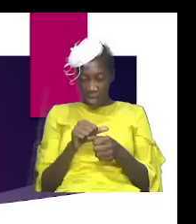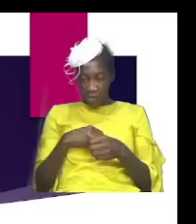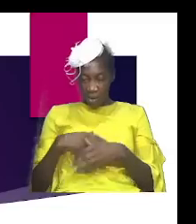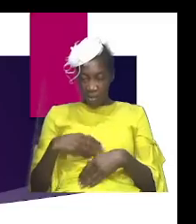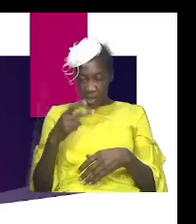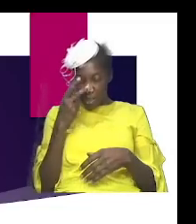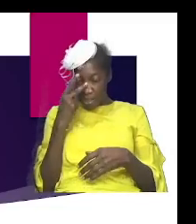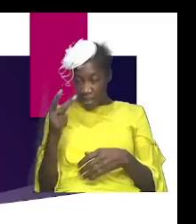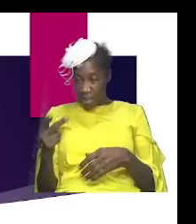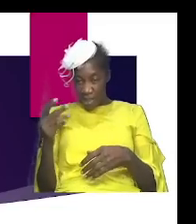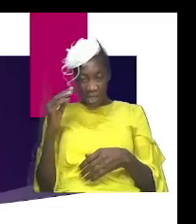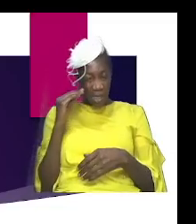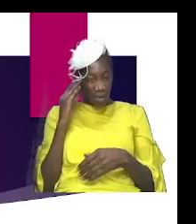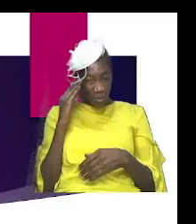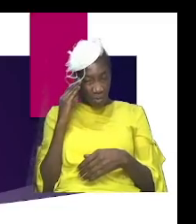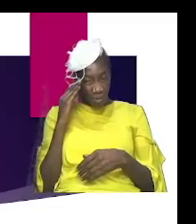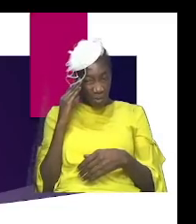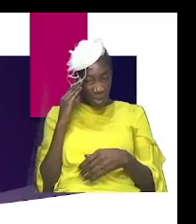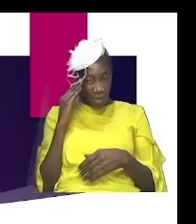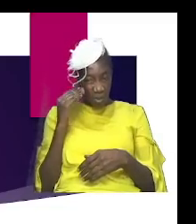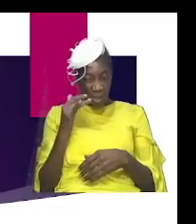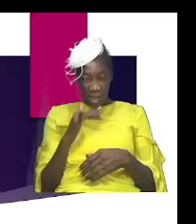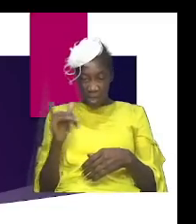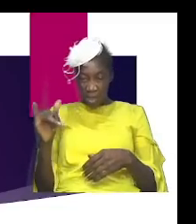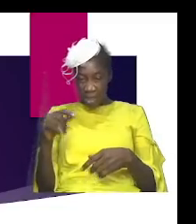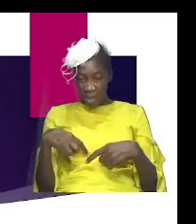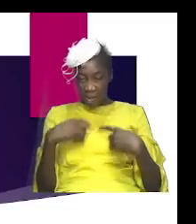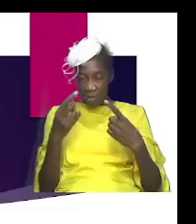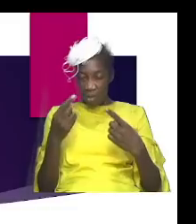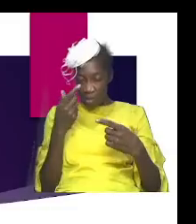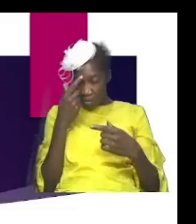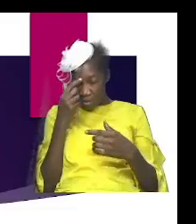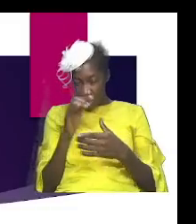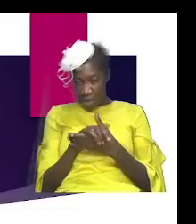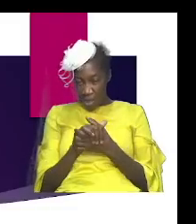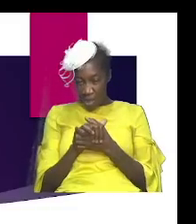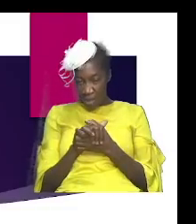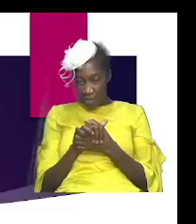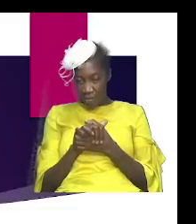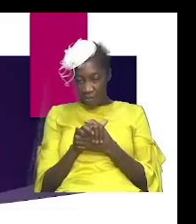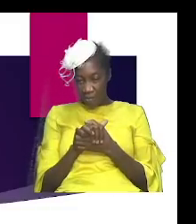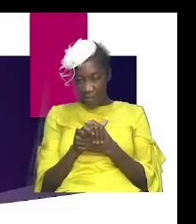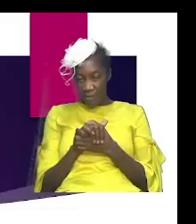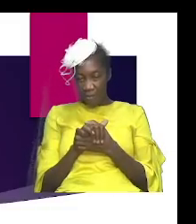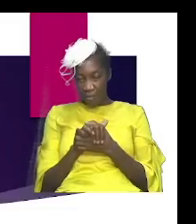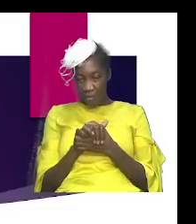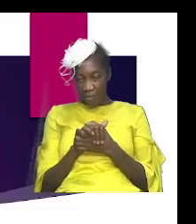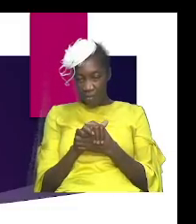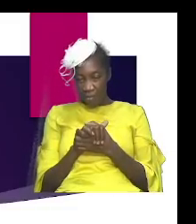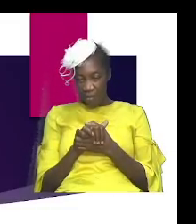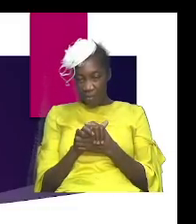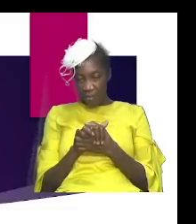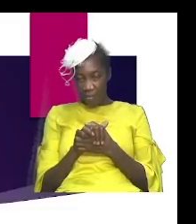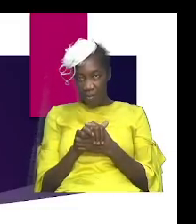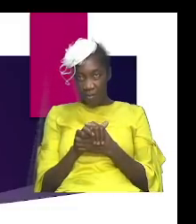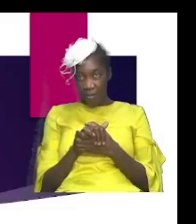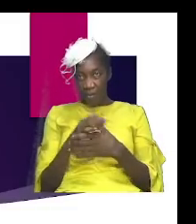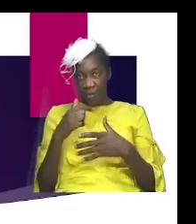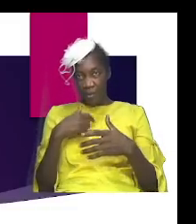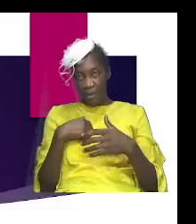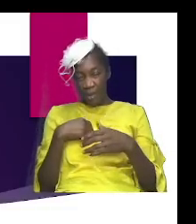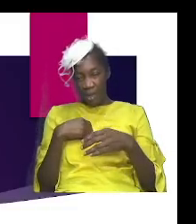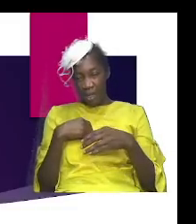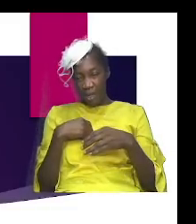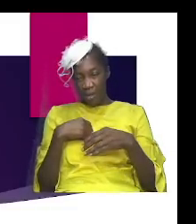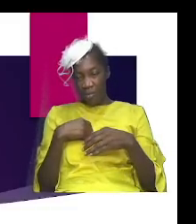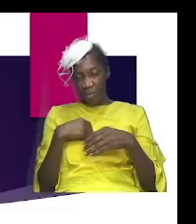and everybody knows them, they are going to believe that, oh my, I settle for my little when I